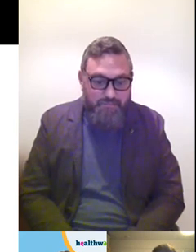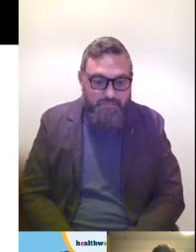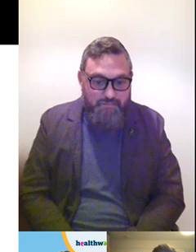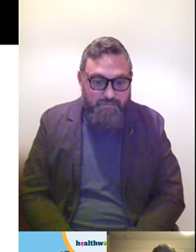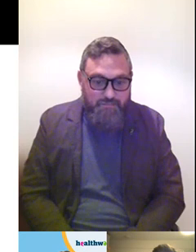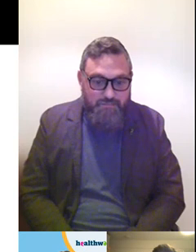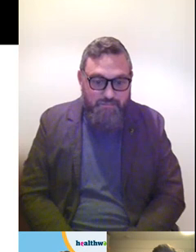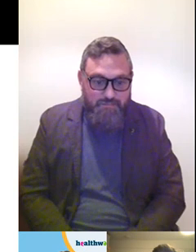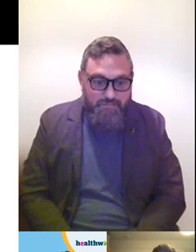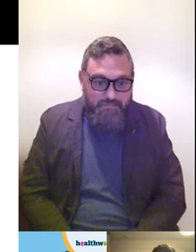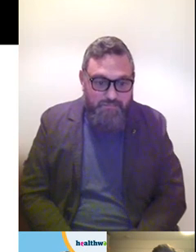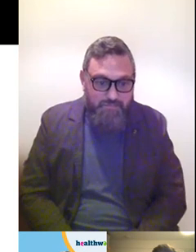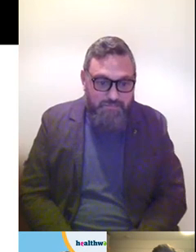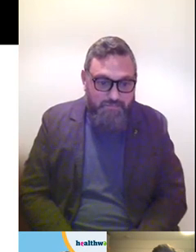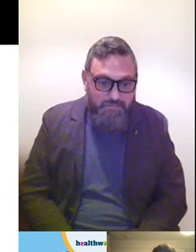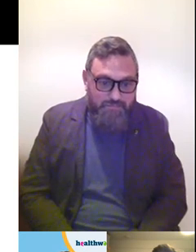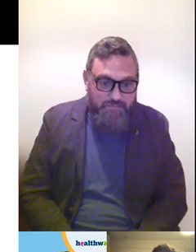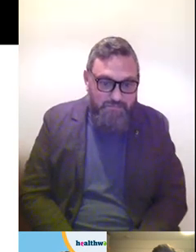No.